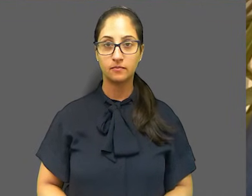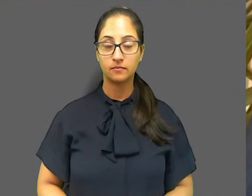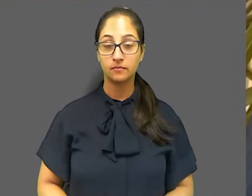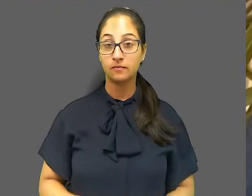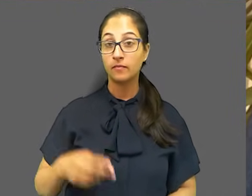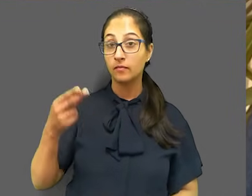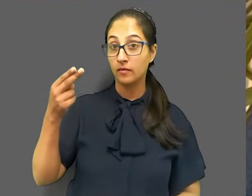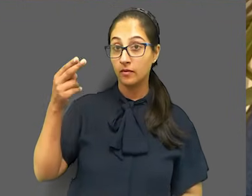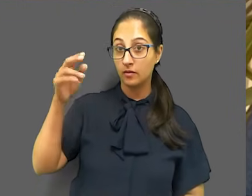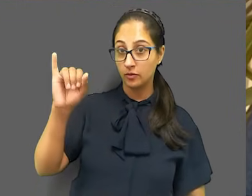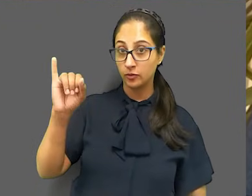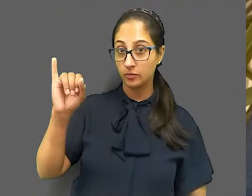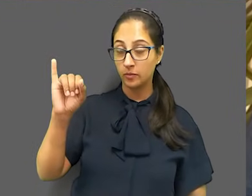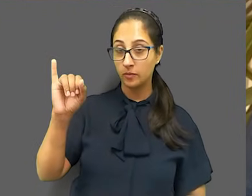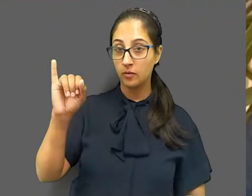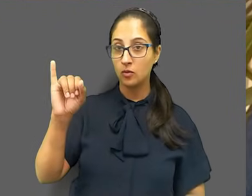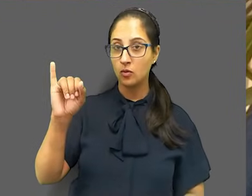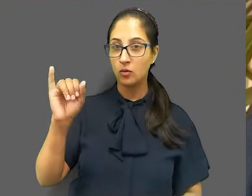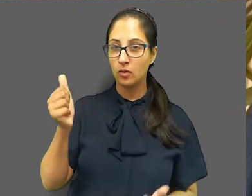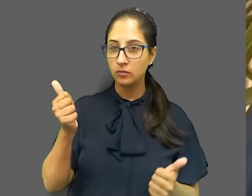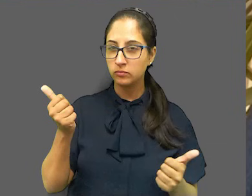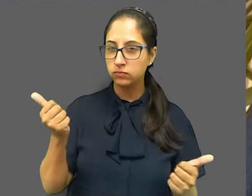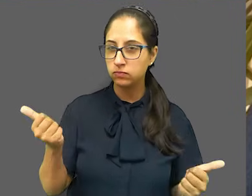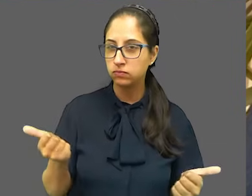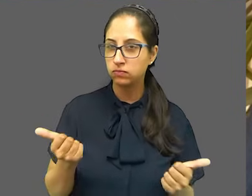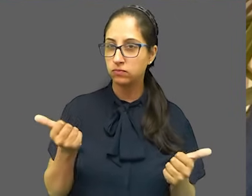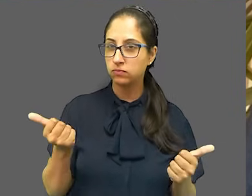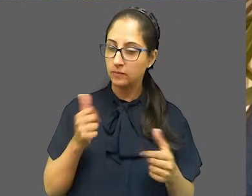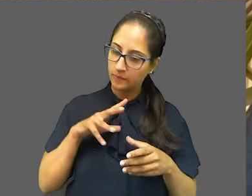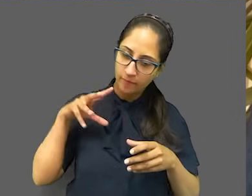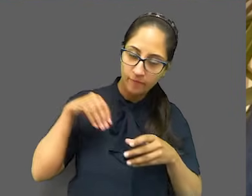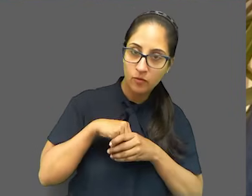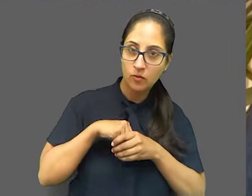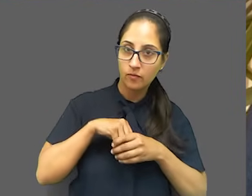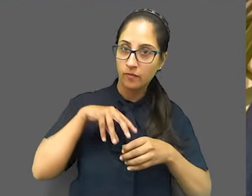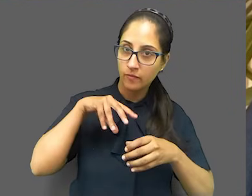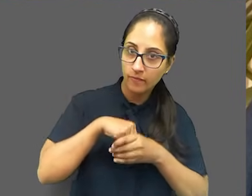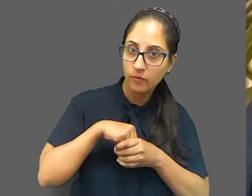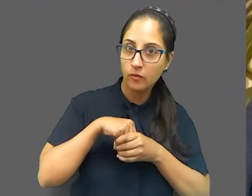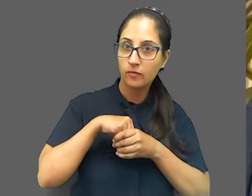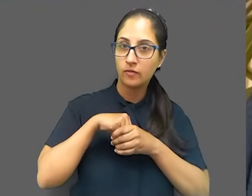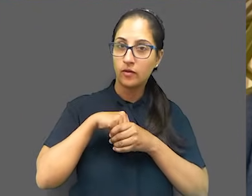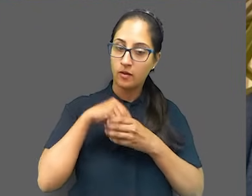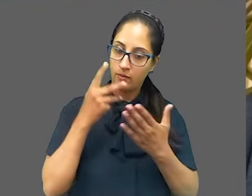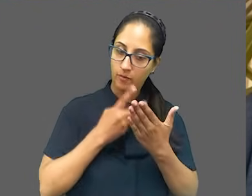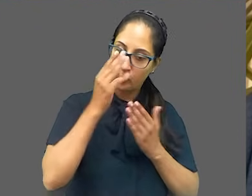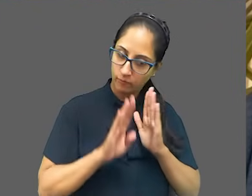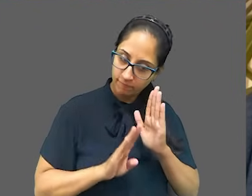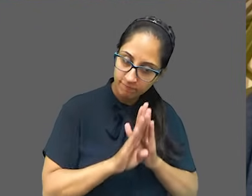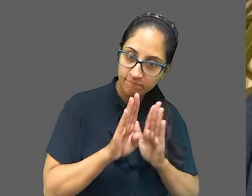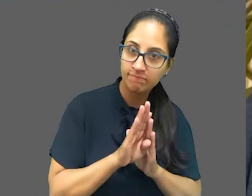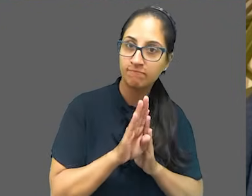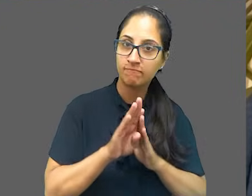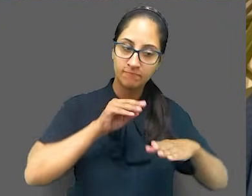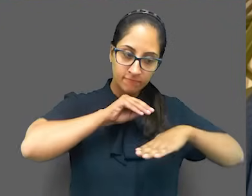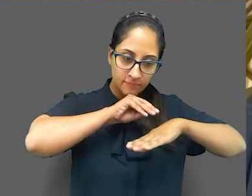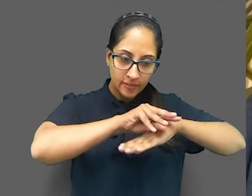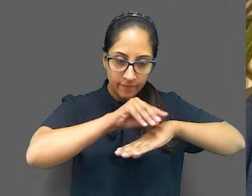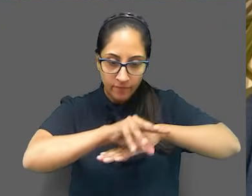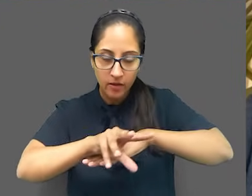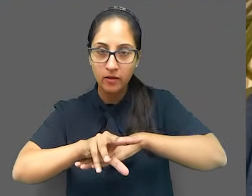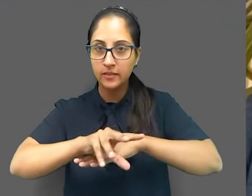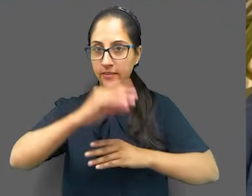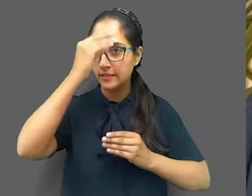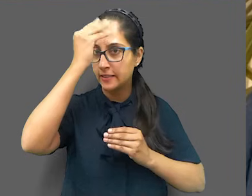Imam has personally spent many hours providing insight and guidance as to